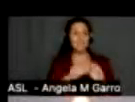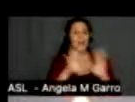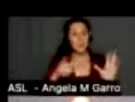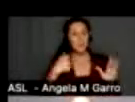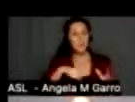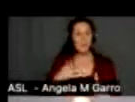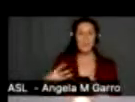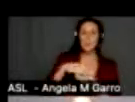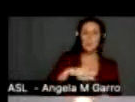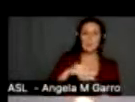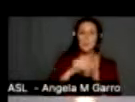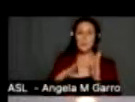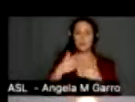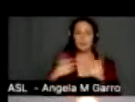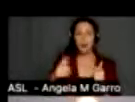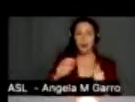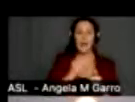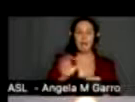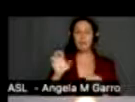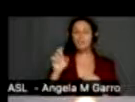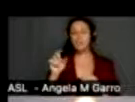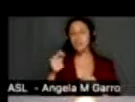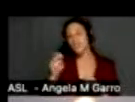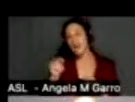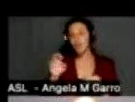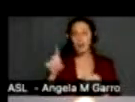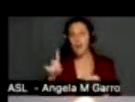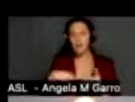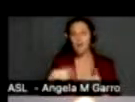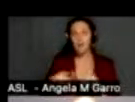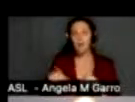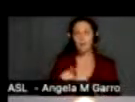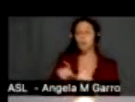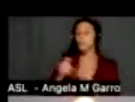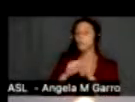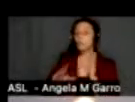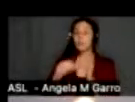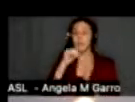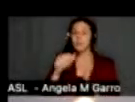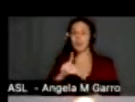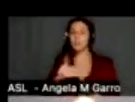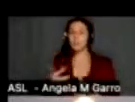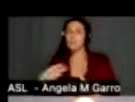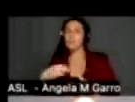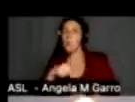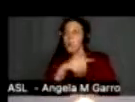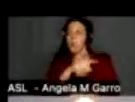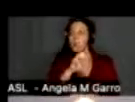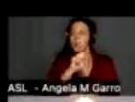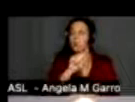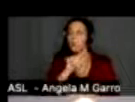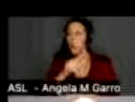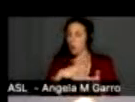students from our general ed program, as well as students not necessarily included in the ESY program who